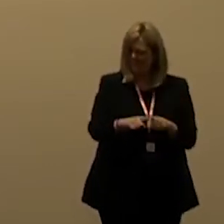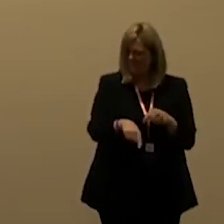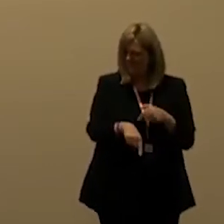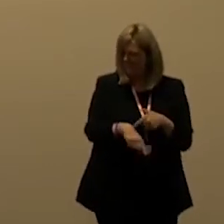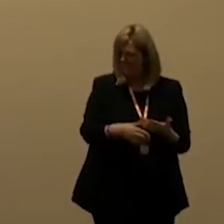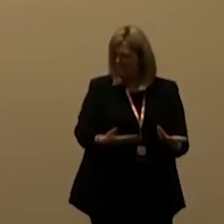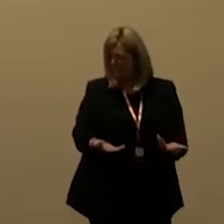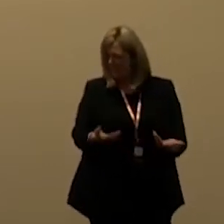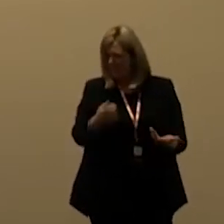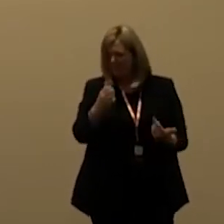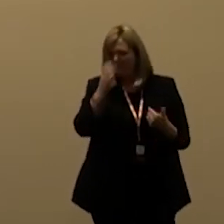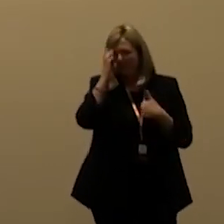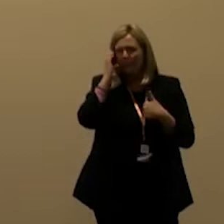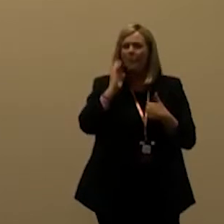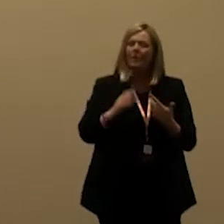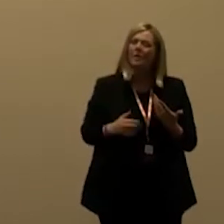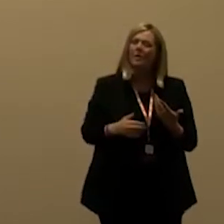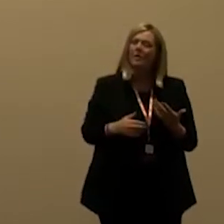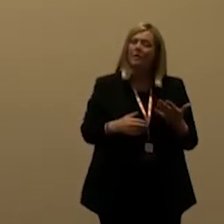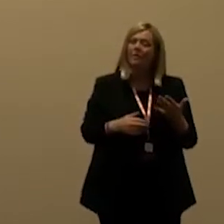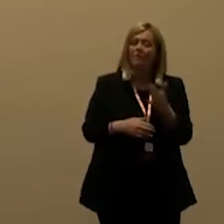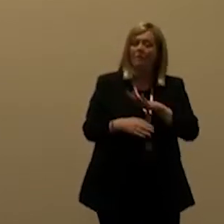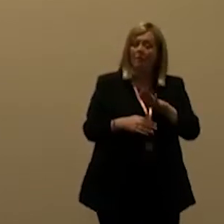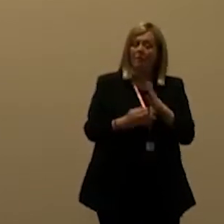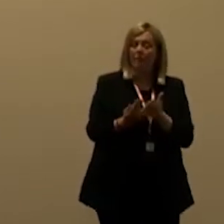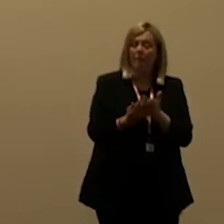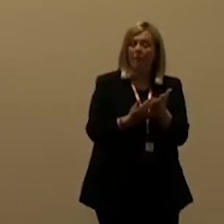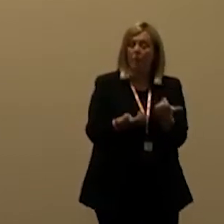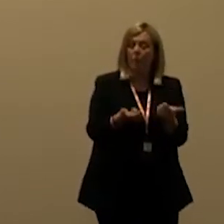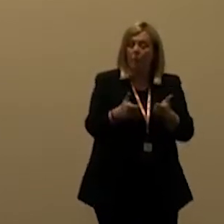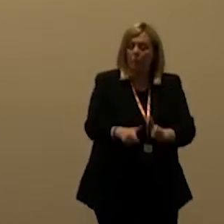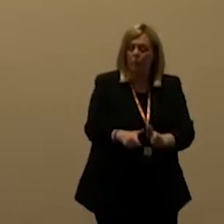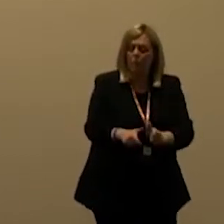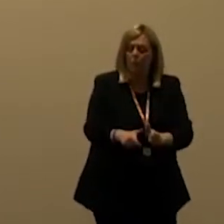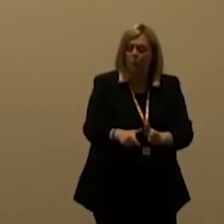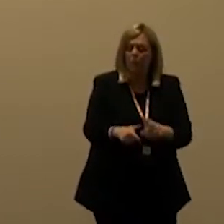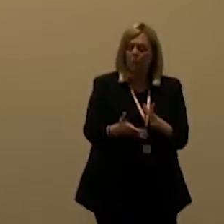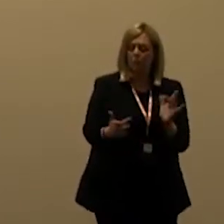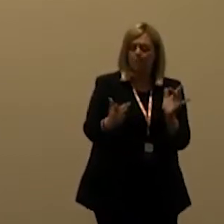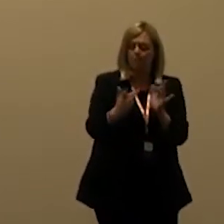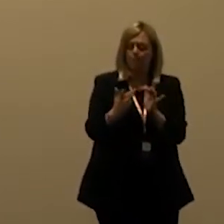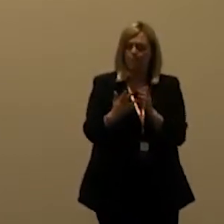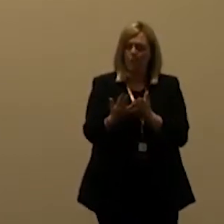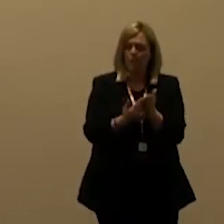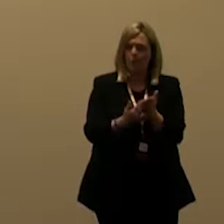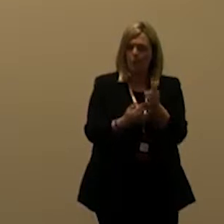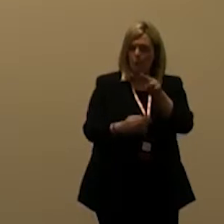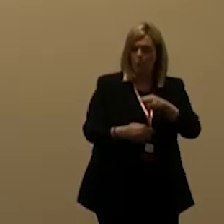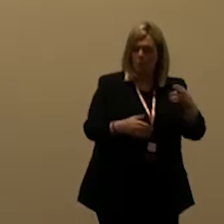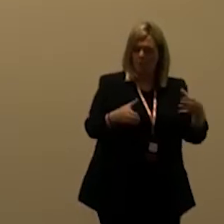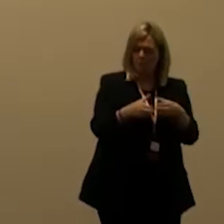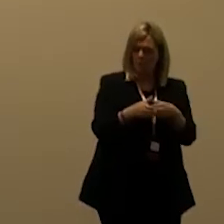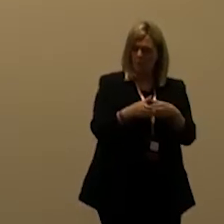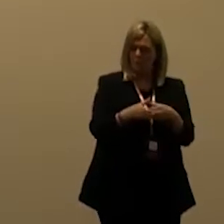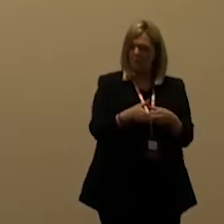hand, my family, over lockdown, decided to stay in touch with the WhatsApp group. And we had 3